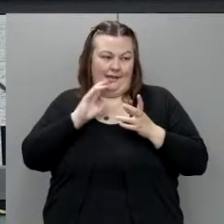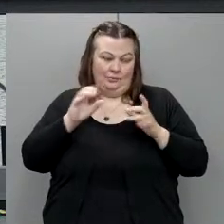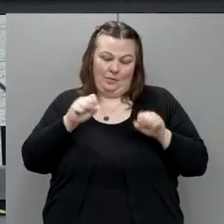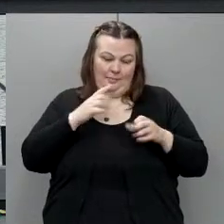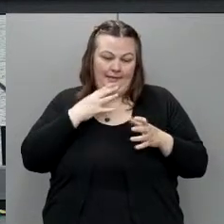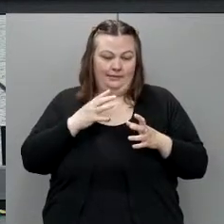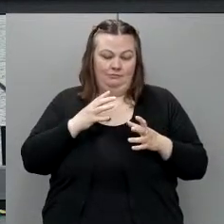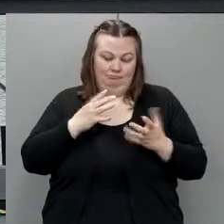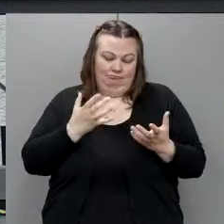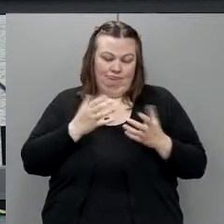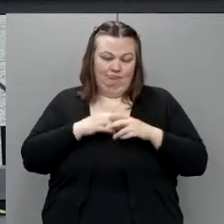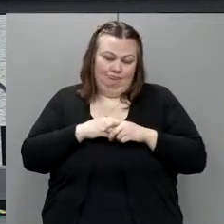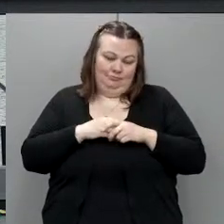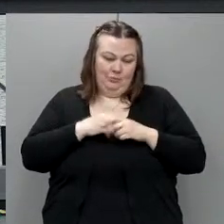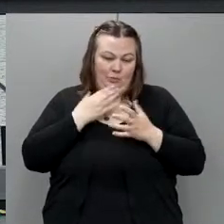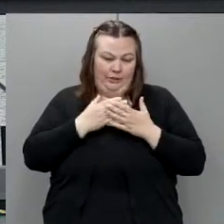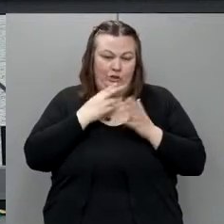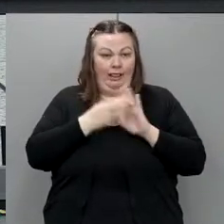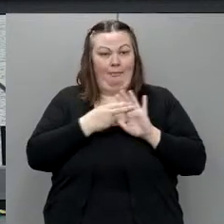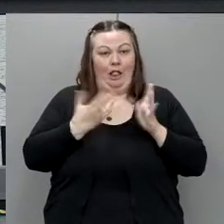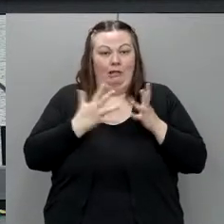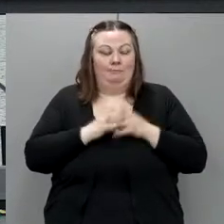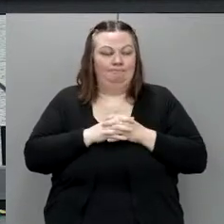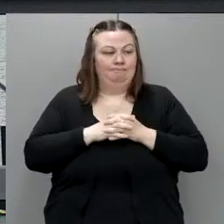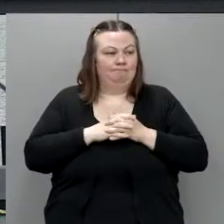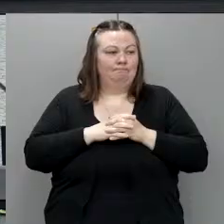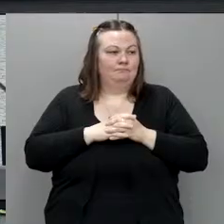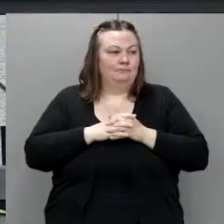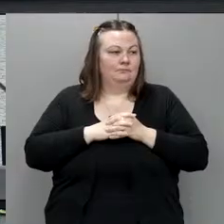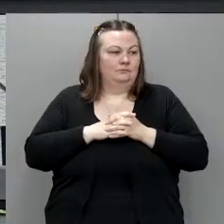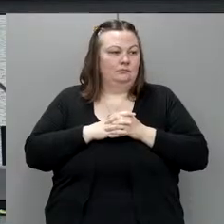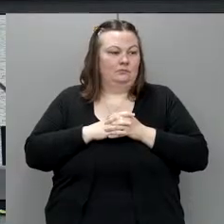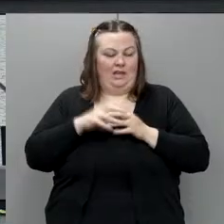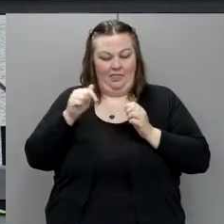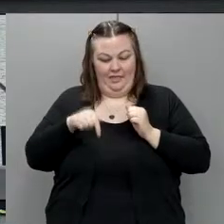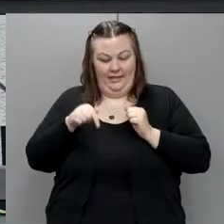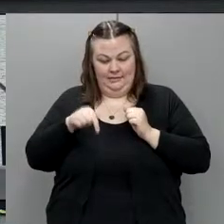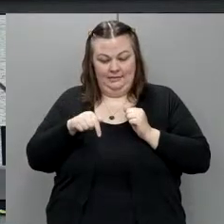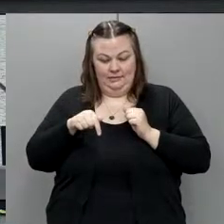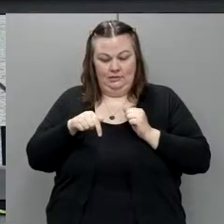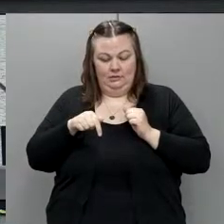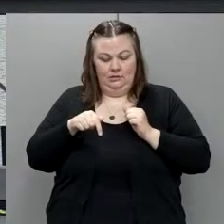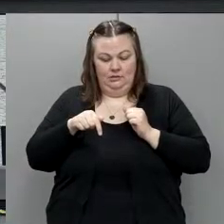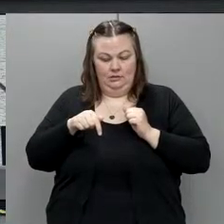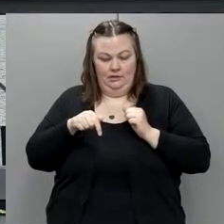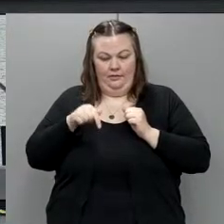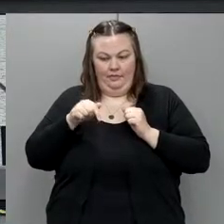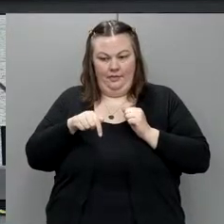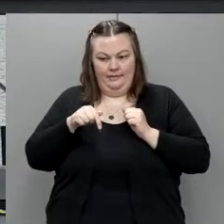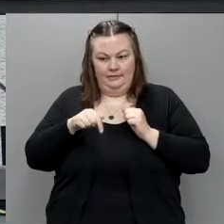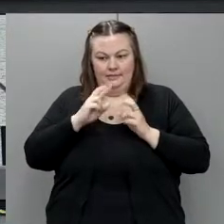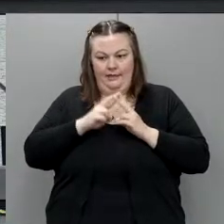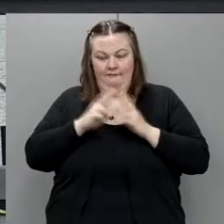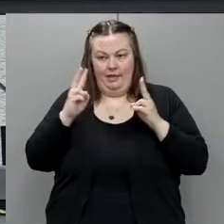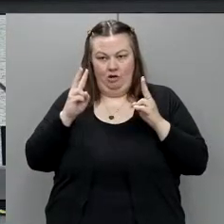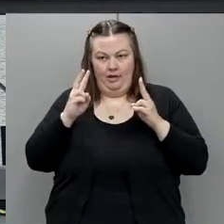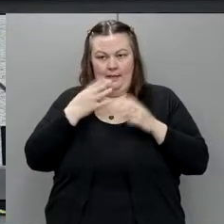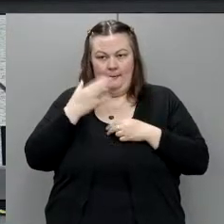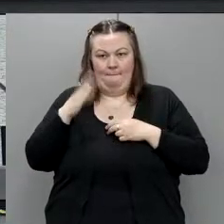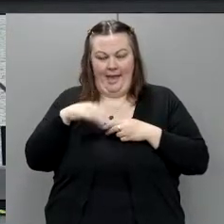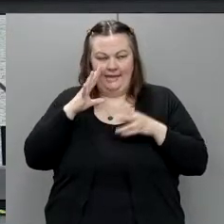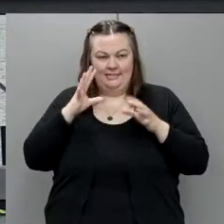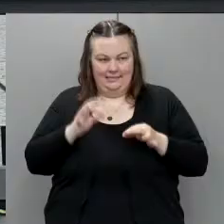a pretty pertinent label. This is a very